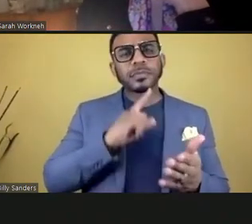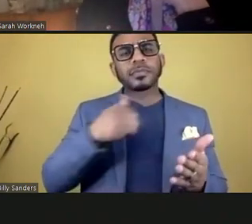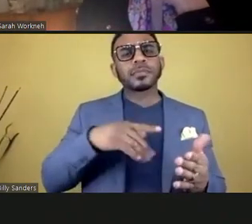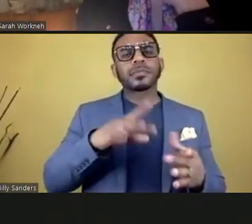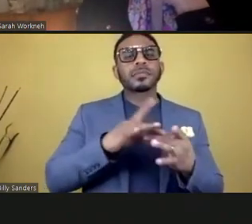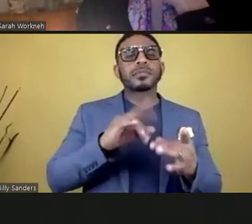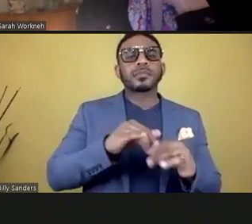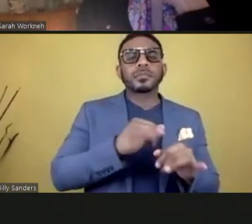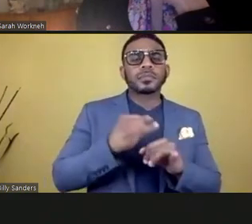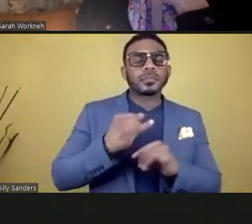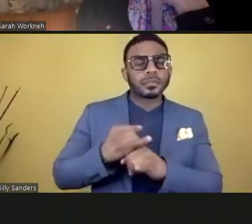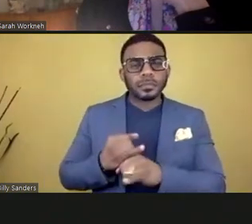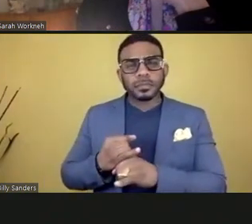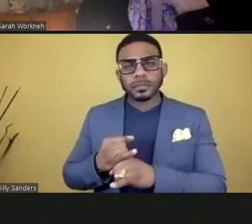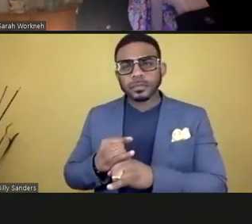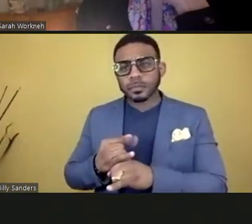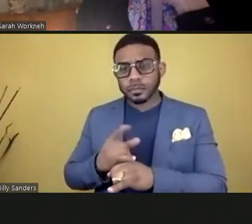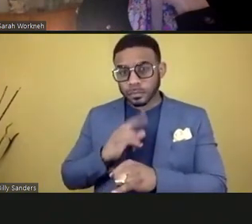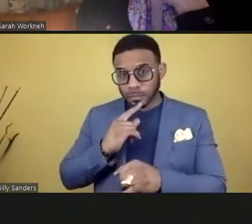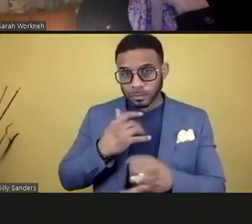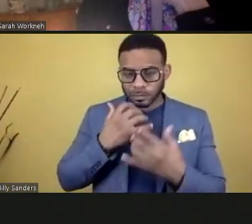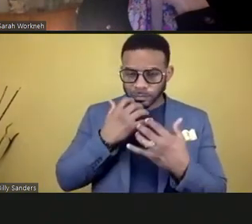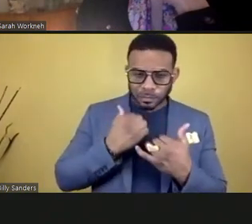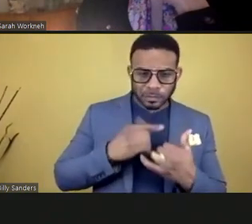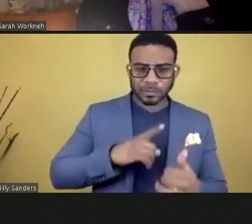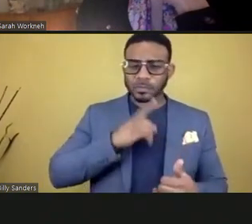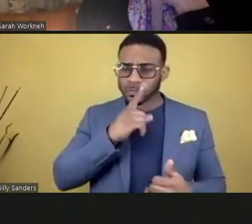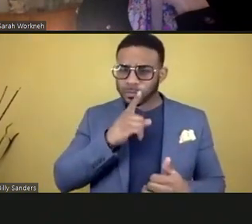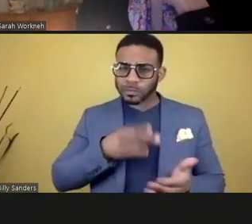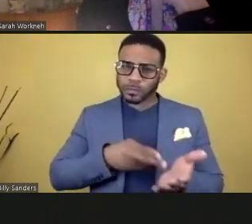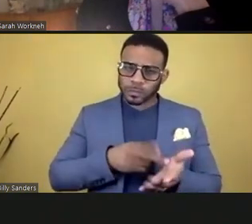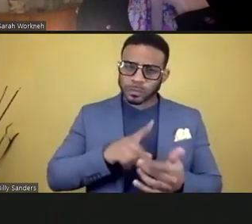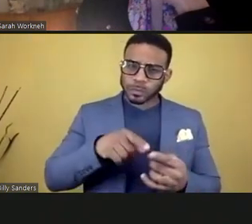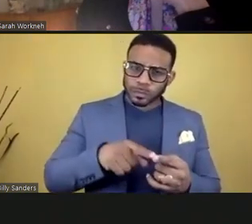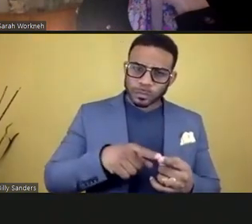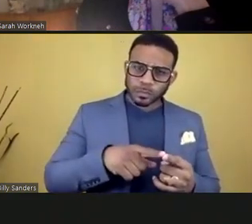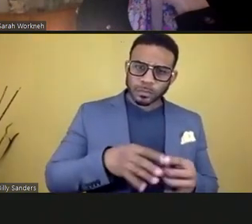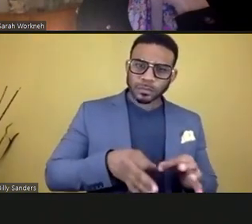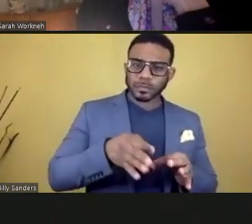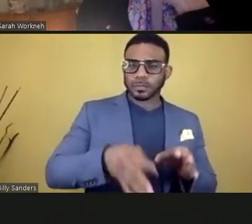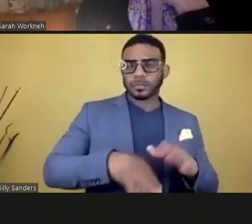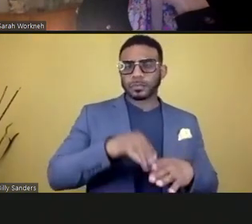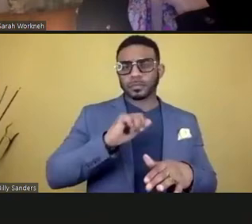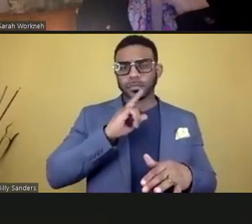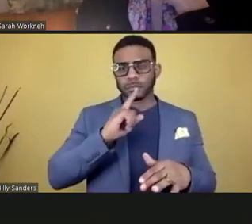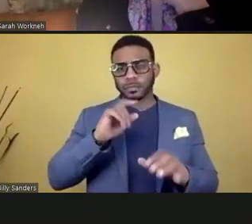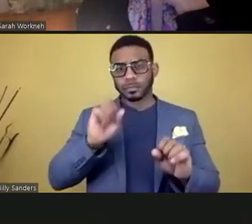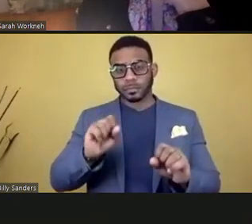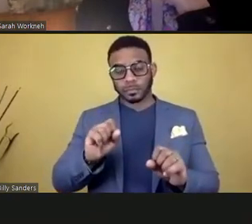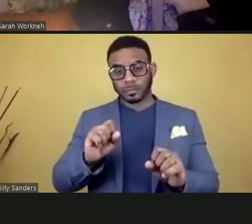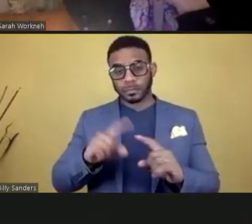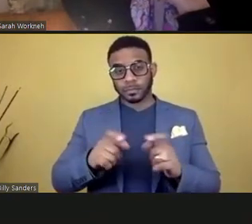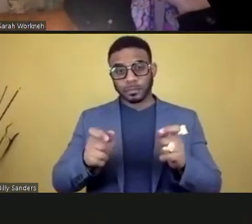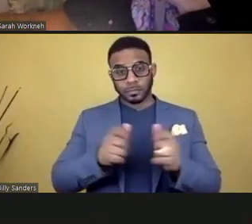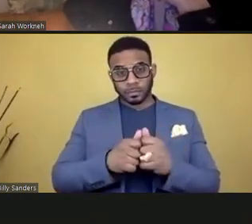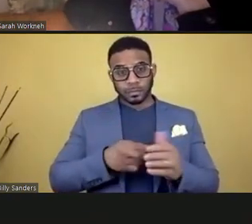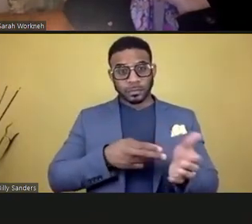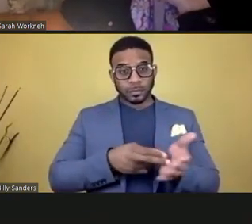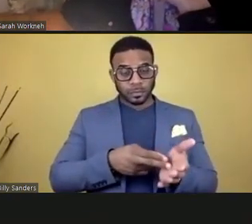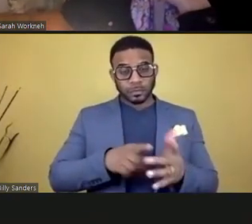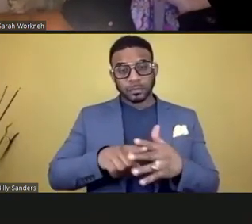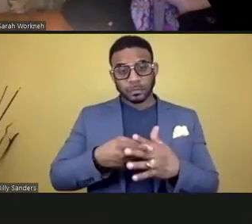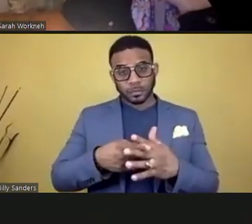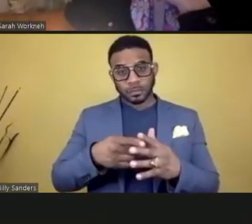saying as institutions? And to be genuine and real and truthful about the extent to which we are able to deal with the truth